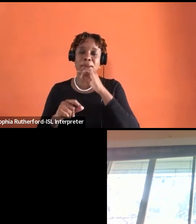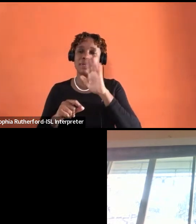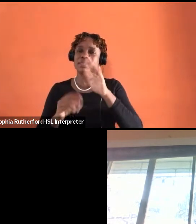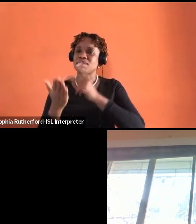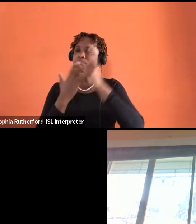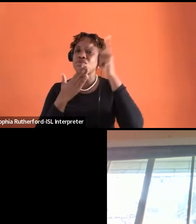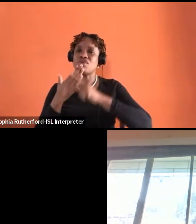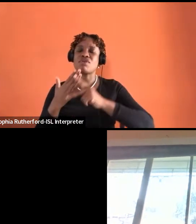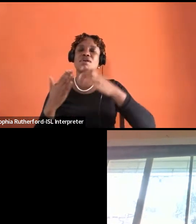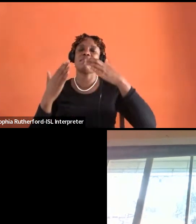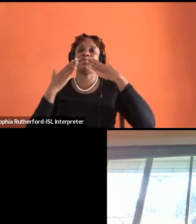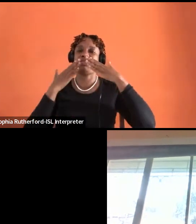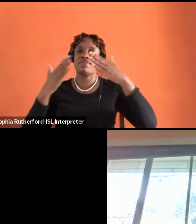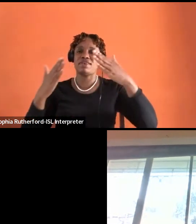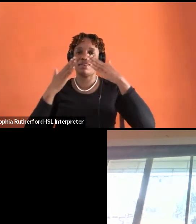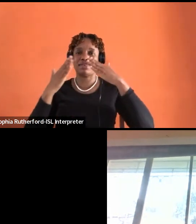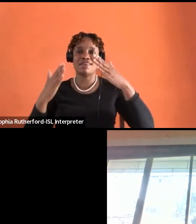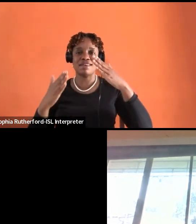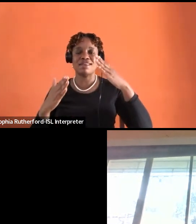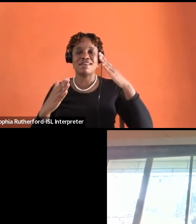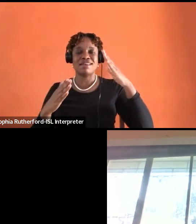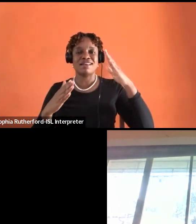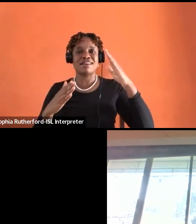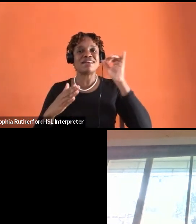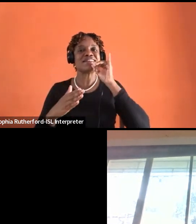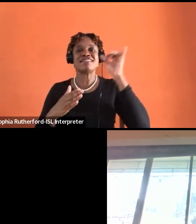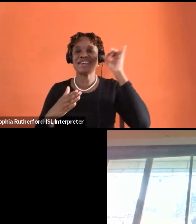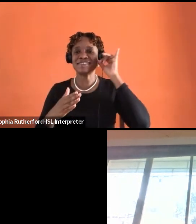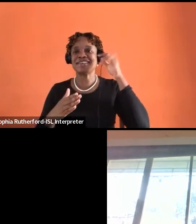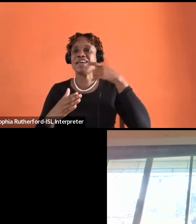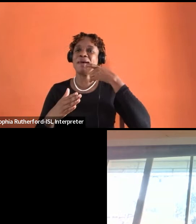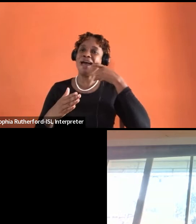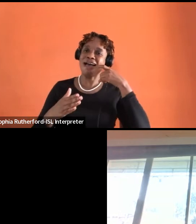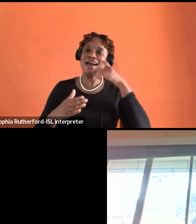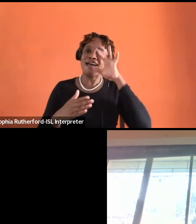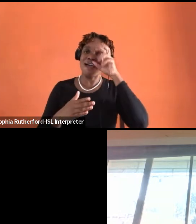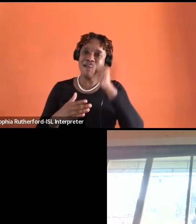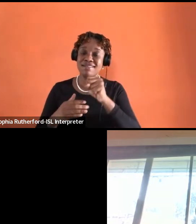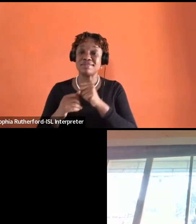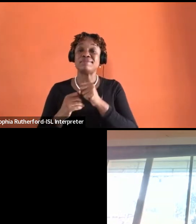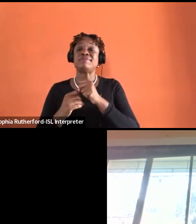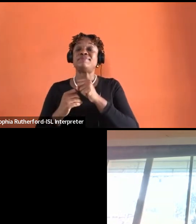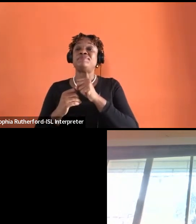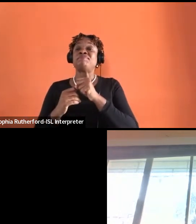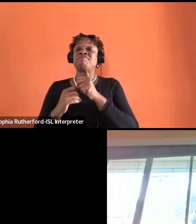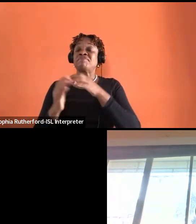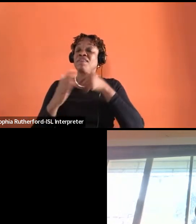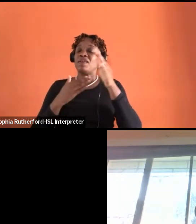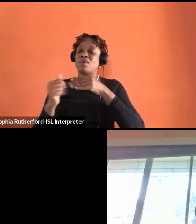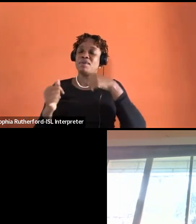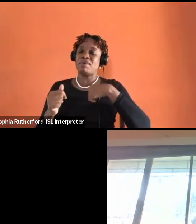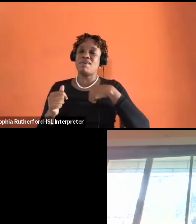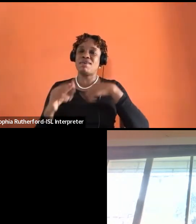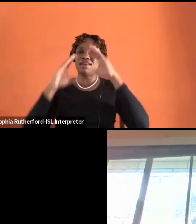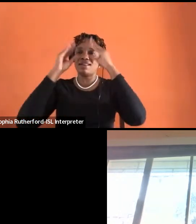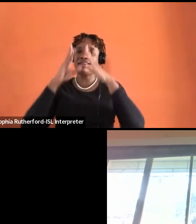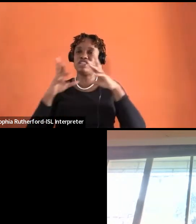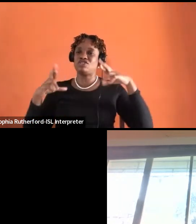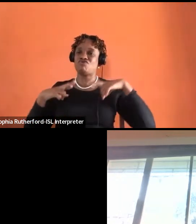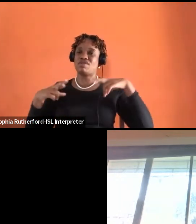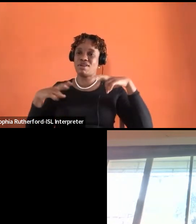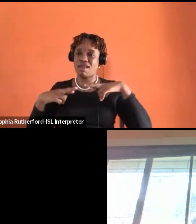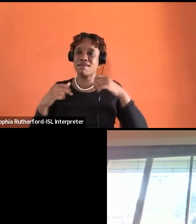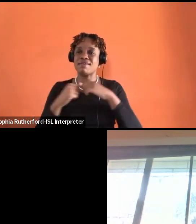been fixed from yesterday with it. However, I'm a retired teacher, but I have a situation that